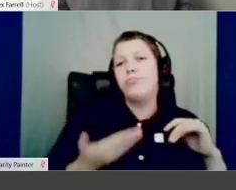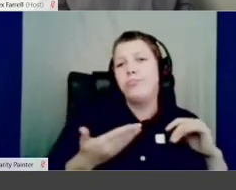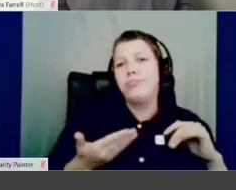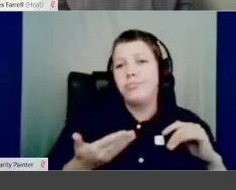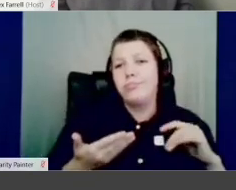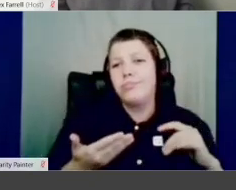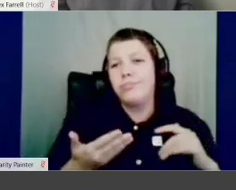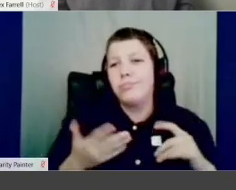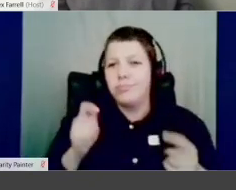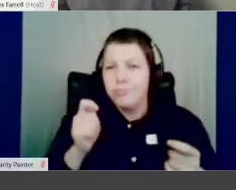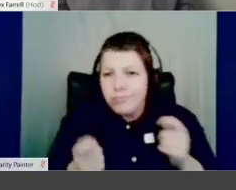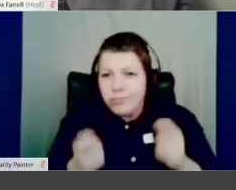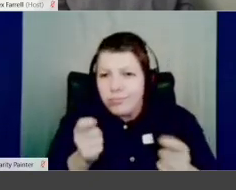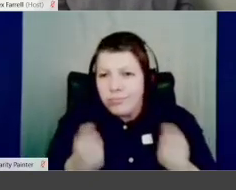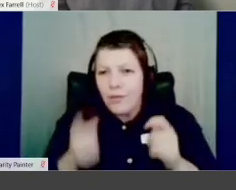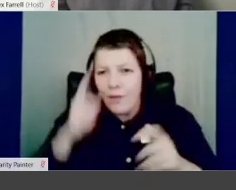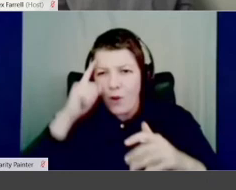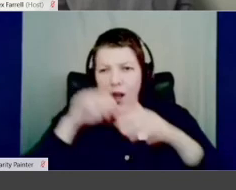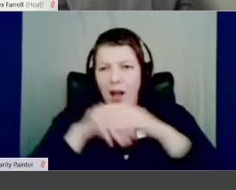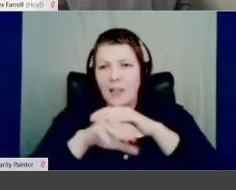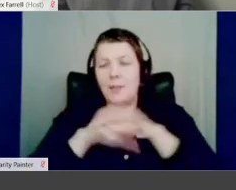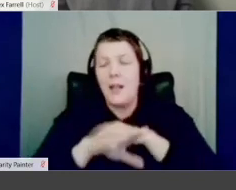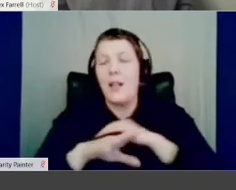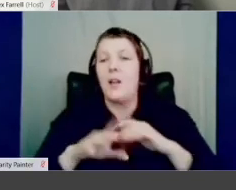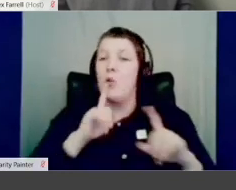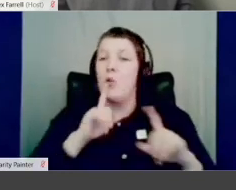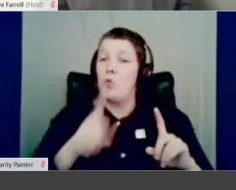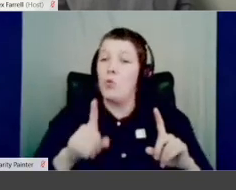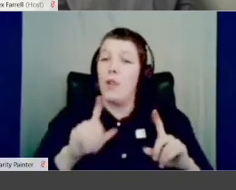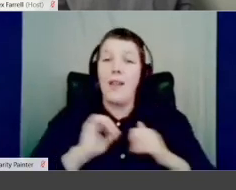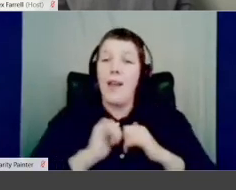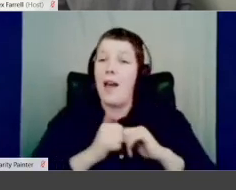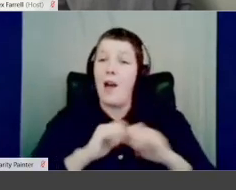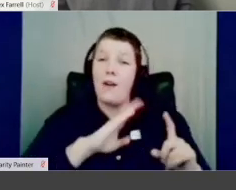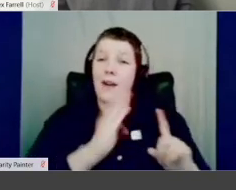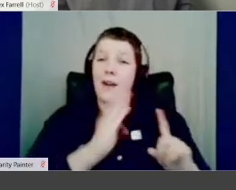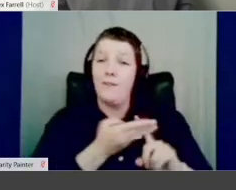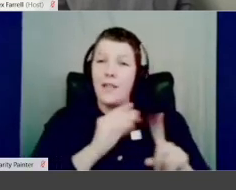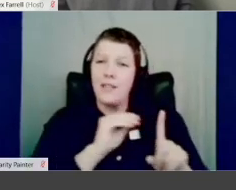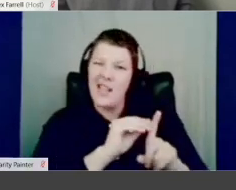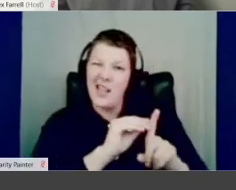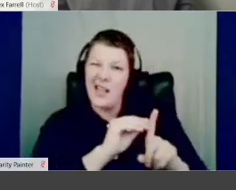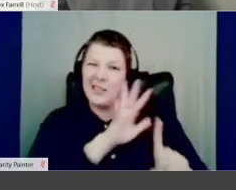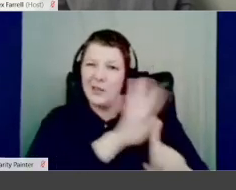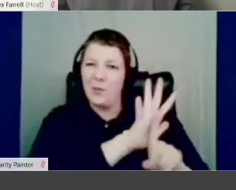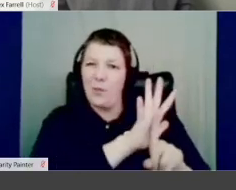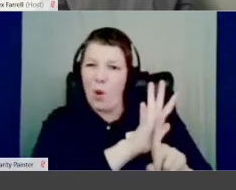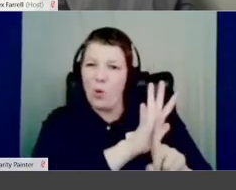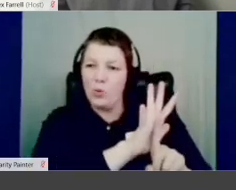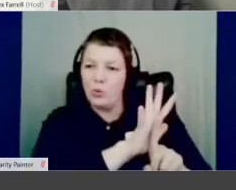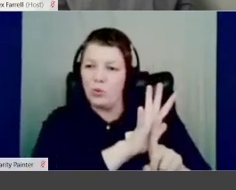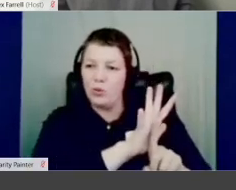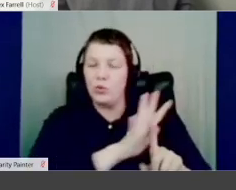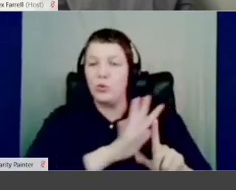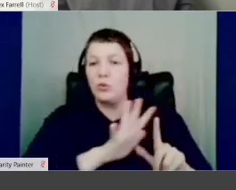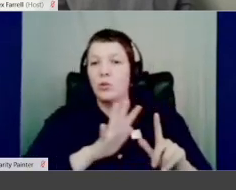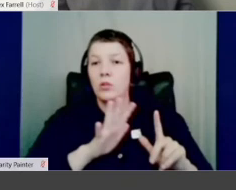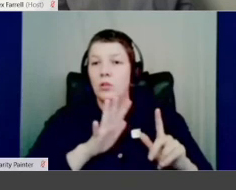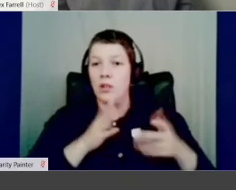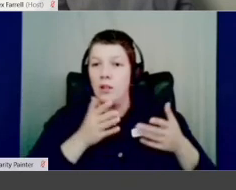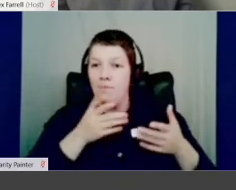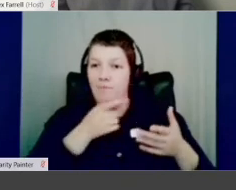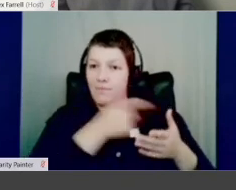concepts, bringing them along, education, right? Having them meet with people, having them